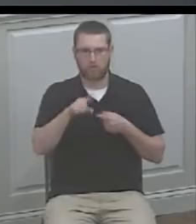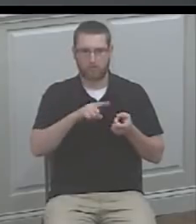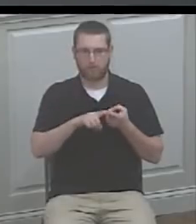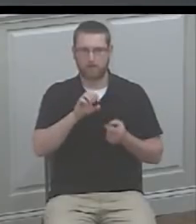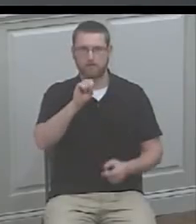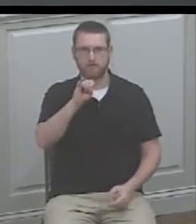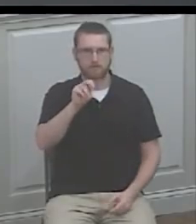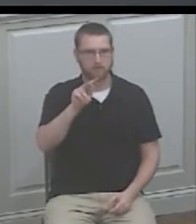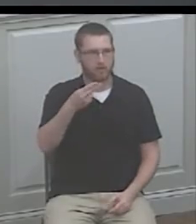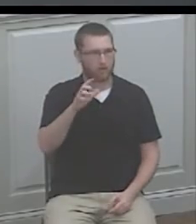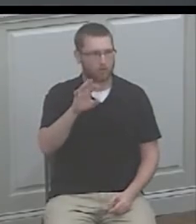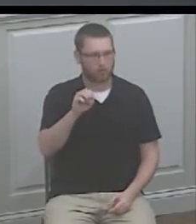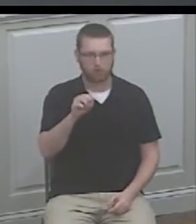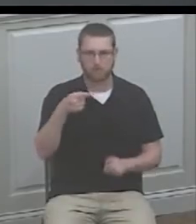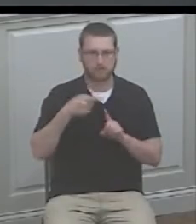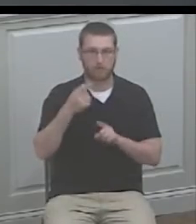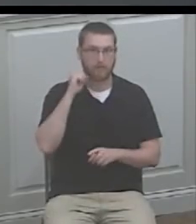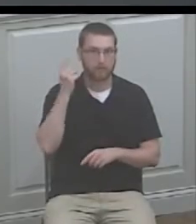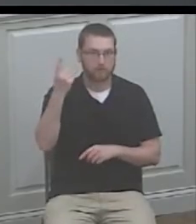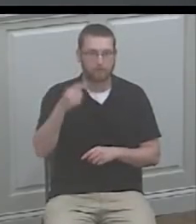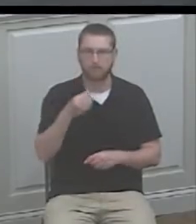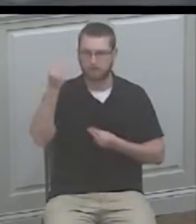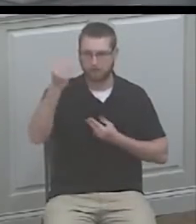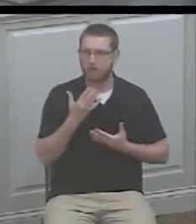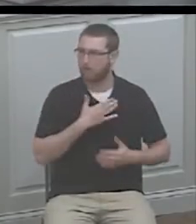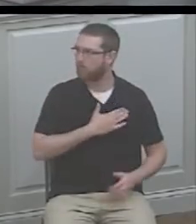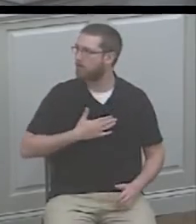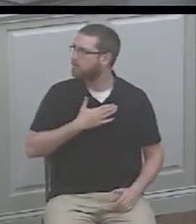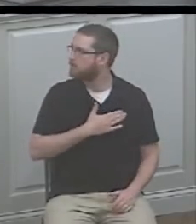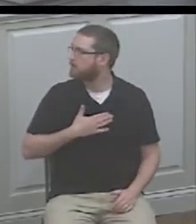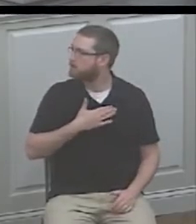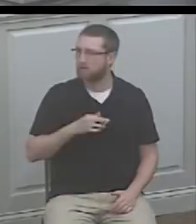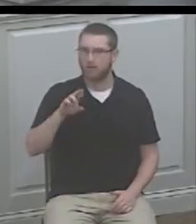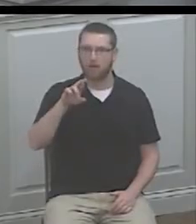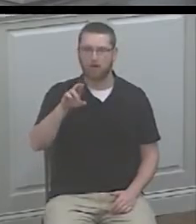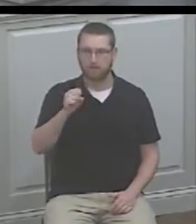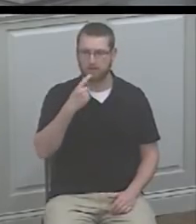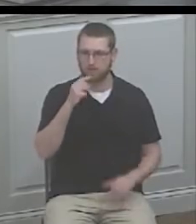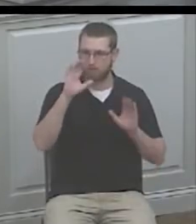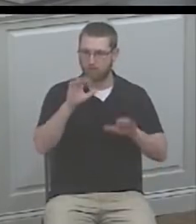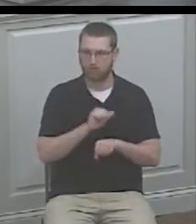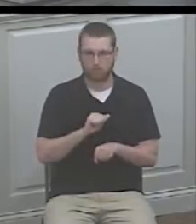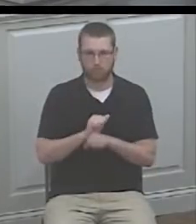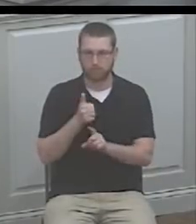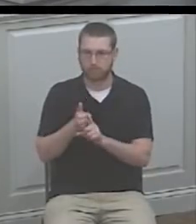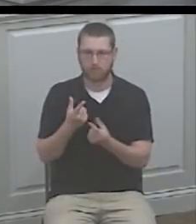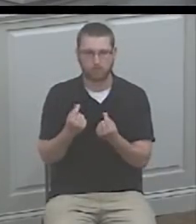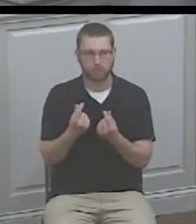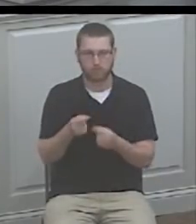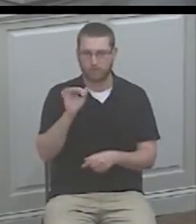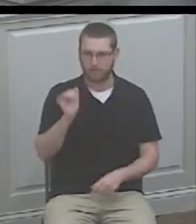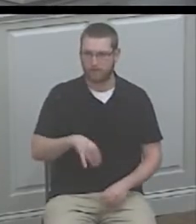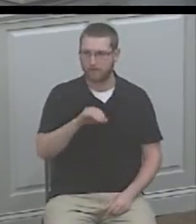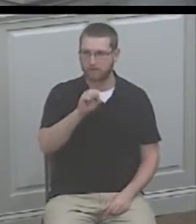from someone, so mm-hmm. yeah. please let us know. And this is a great example of the work you're doing, because that sinkhole is